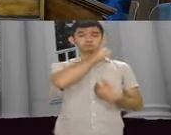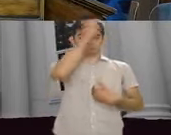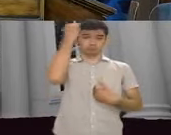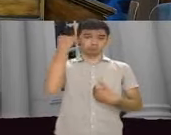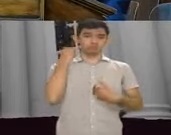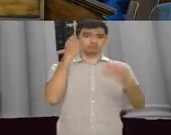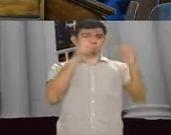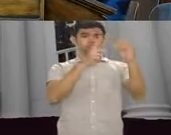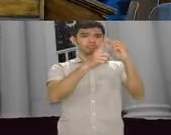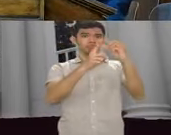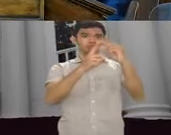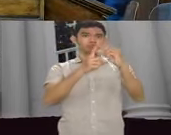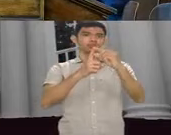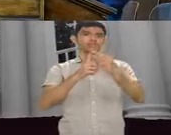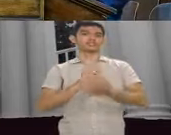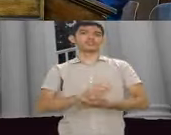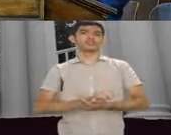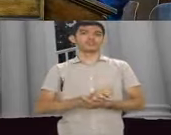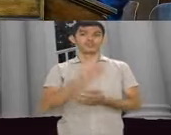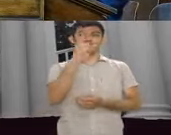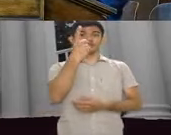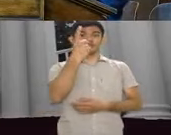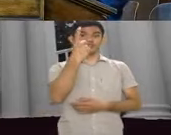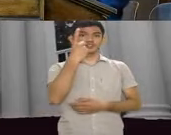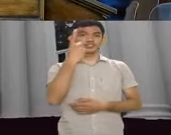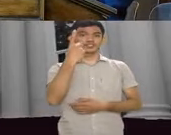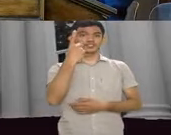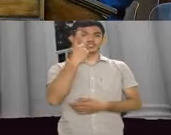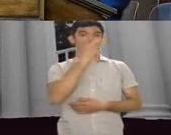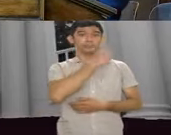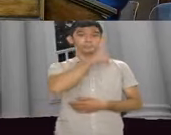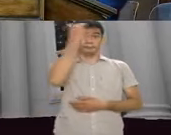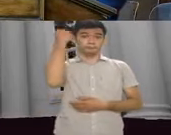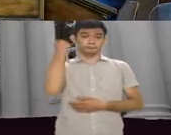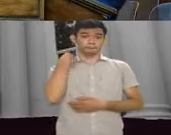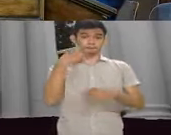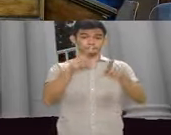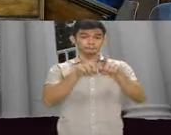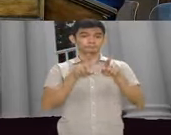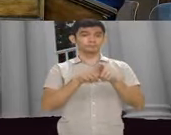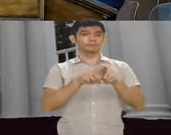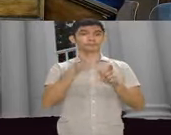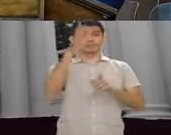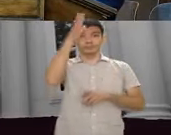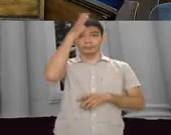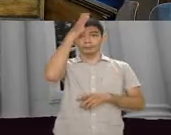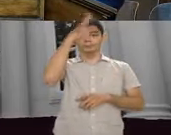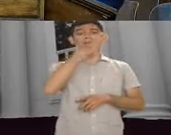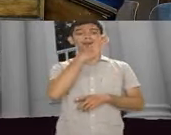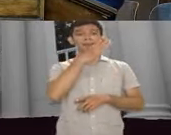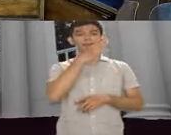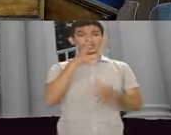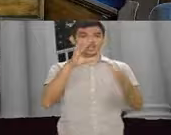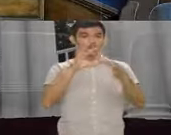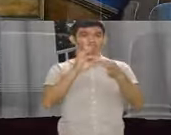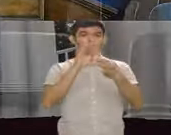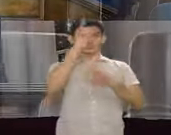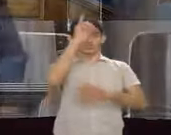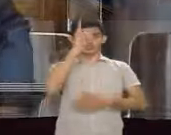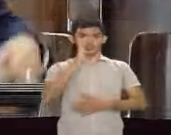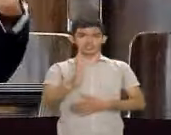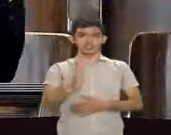in the Catholic Catechism. First of all, Mary as the Mother of God.